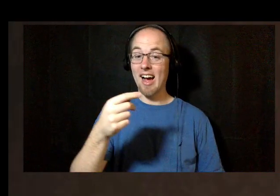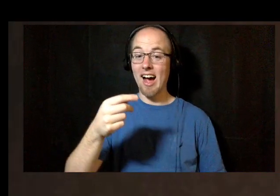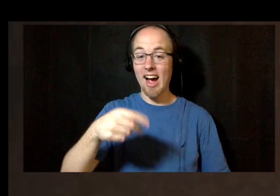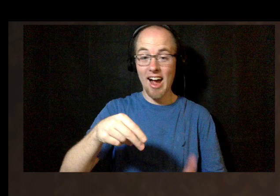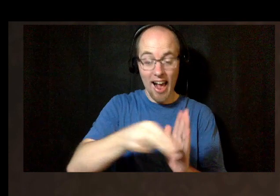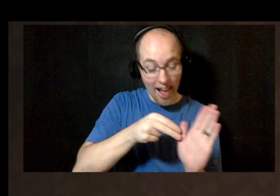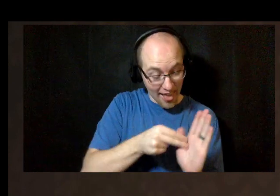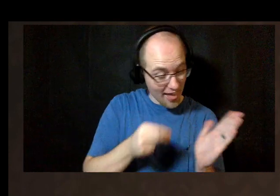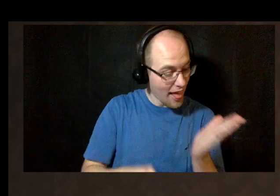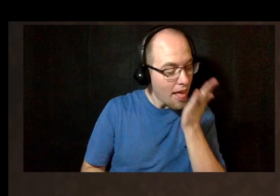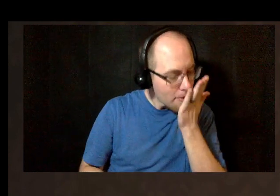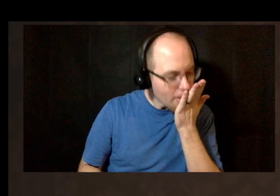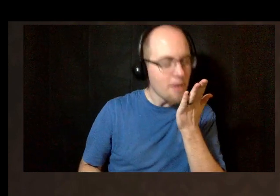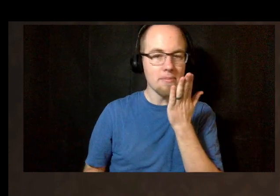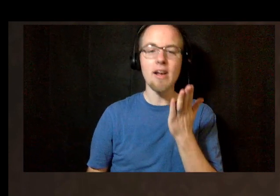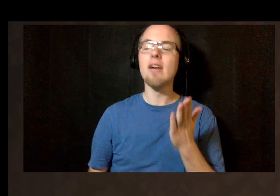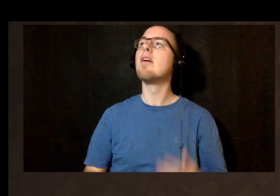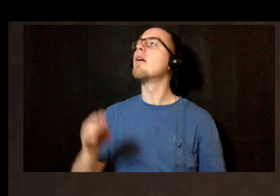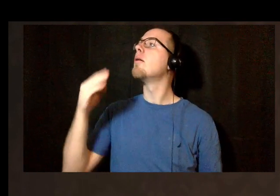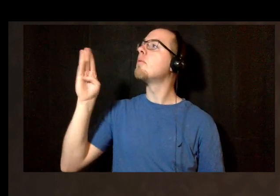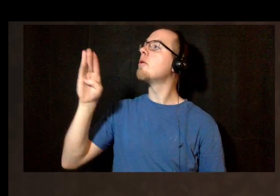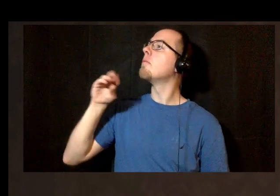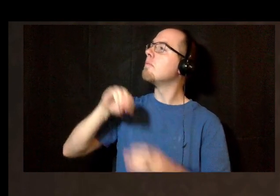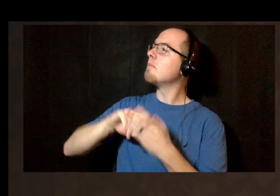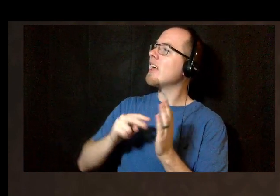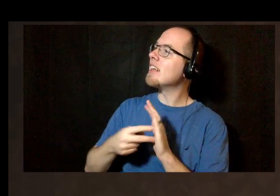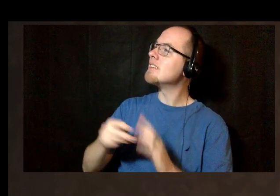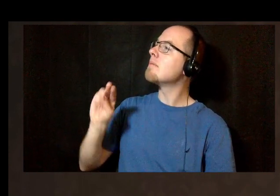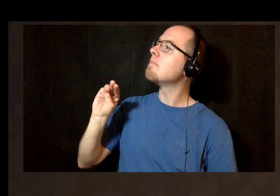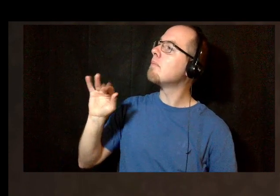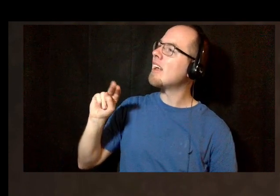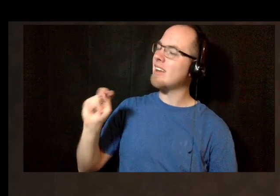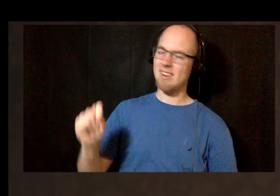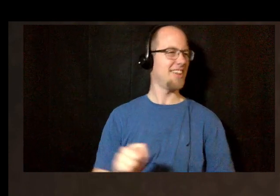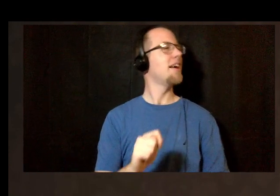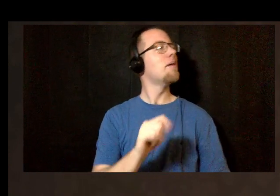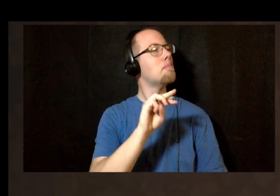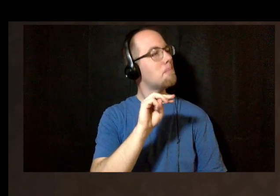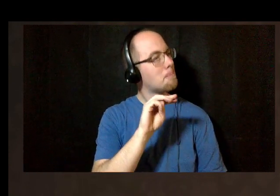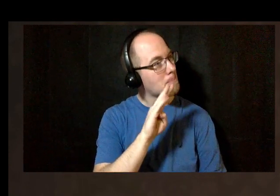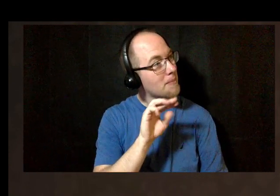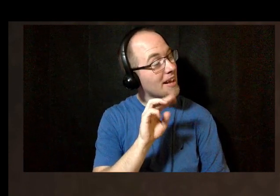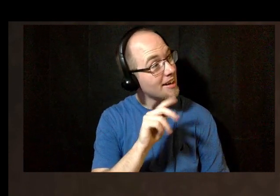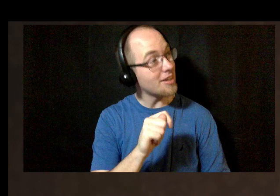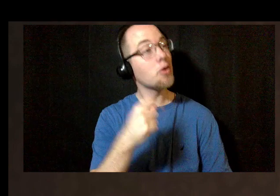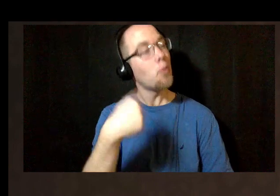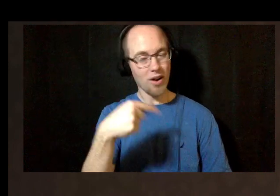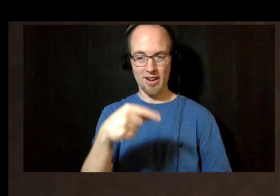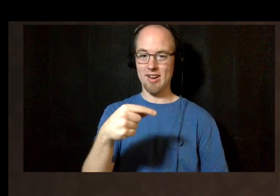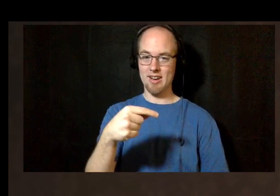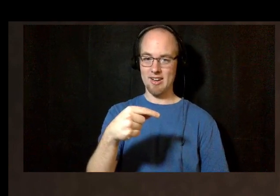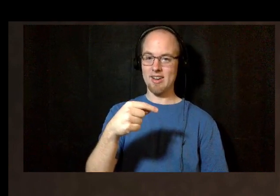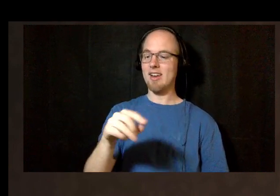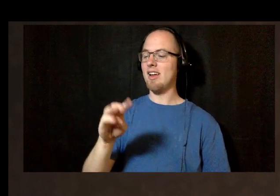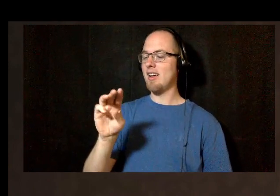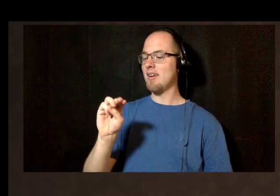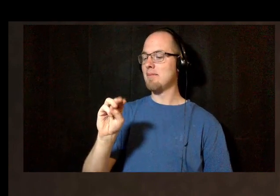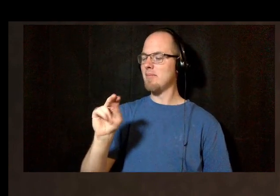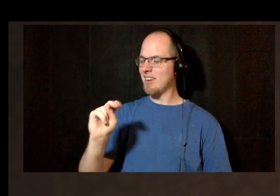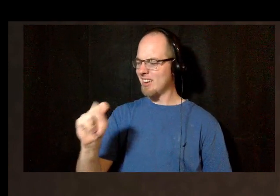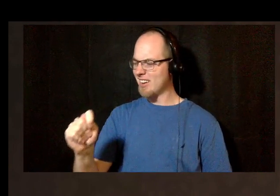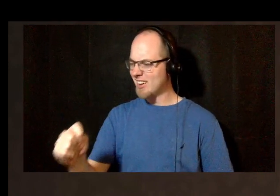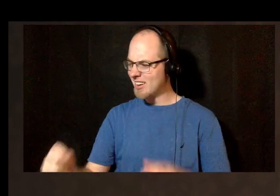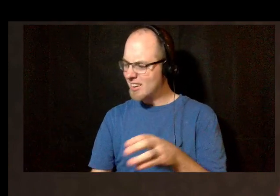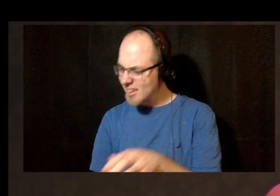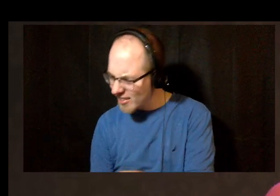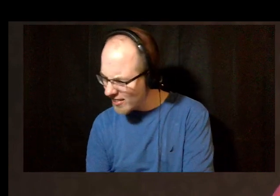know, Randy, blue means mint. Mint is green. If you planted mint and it came up blue, you would set that